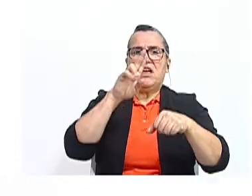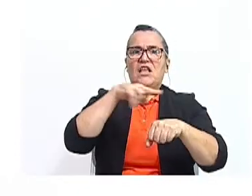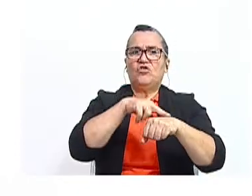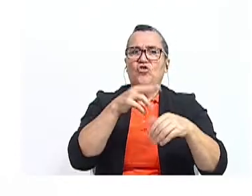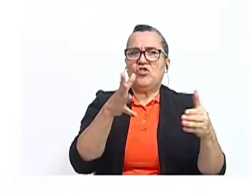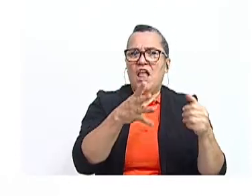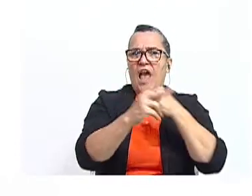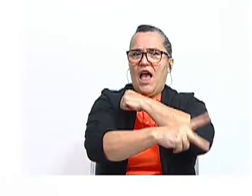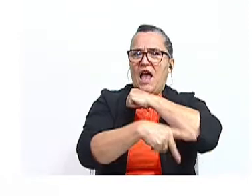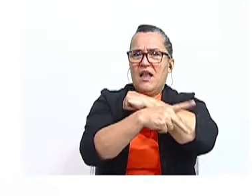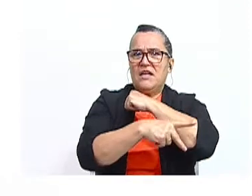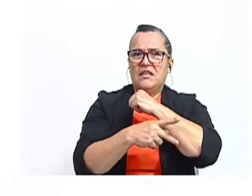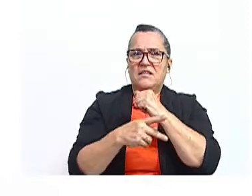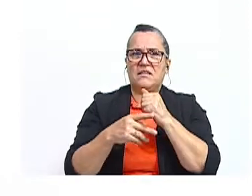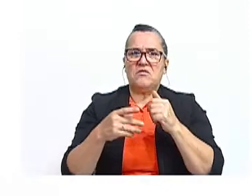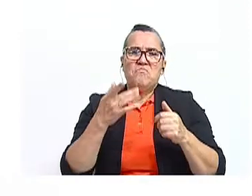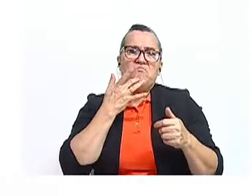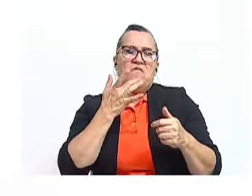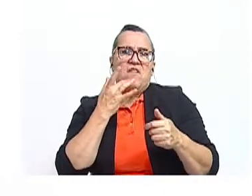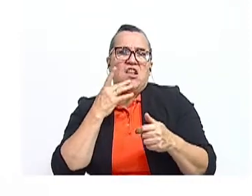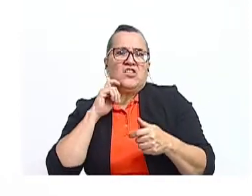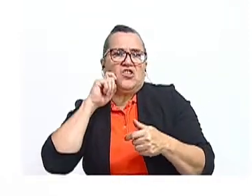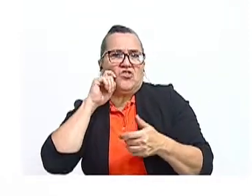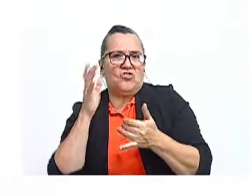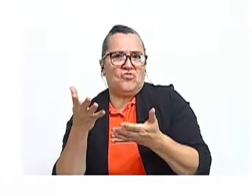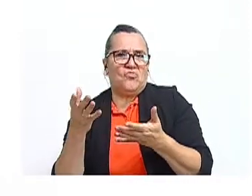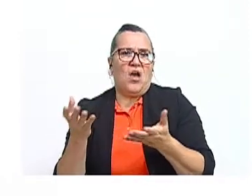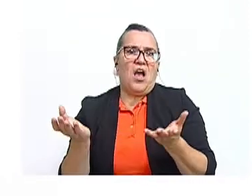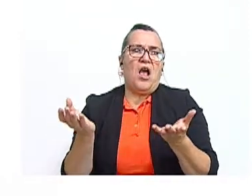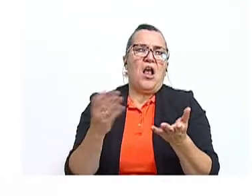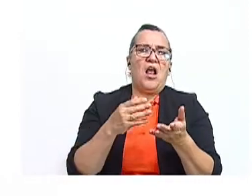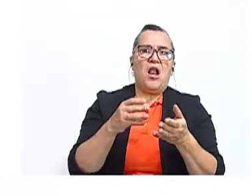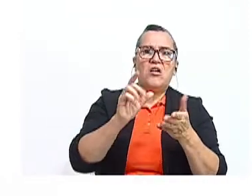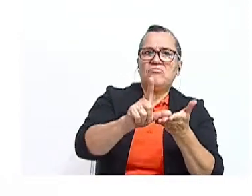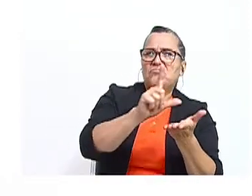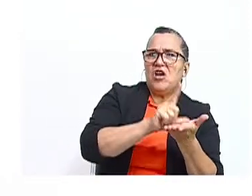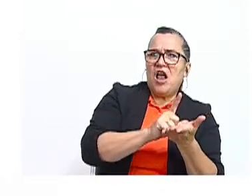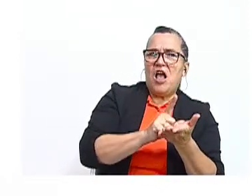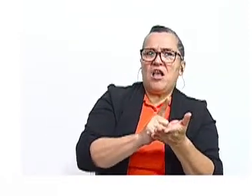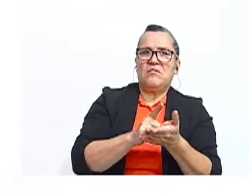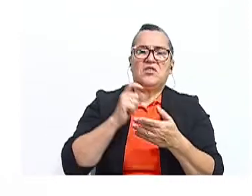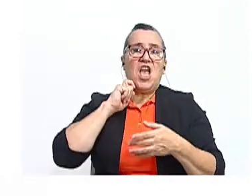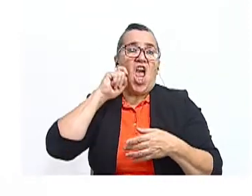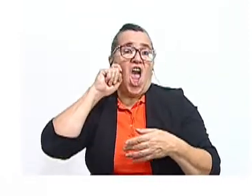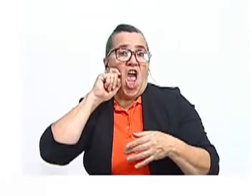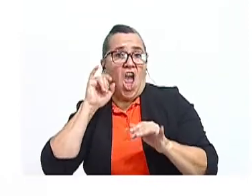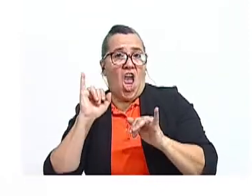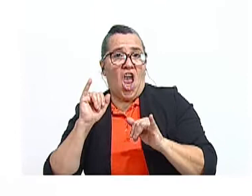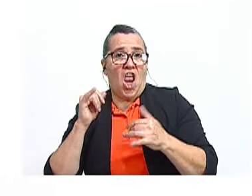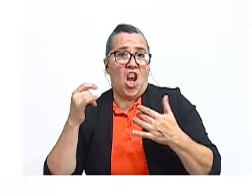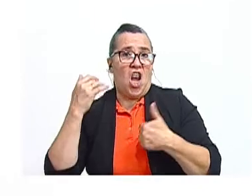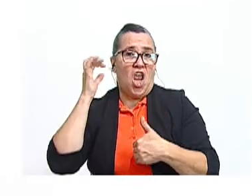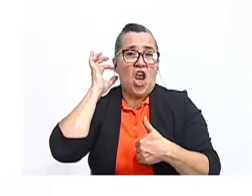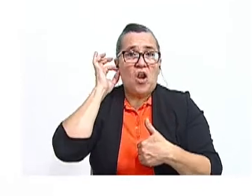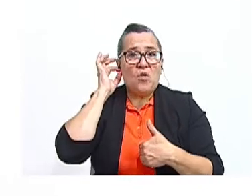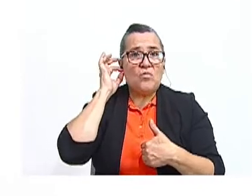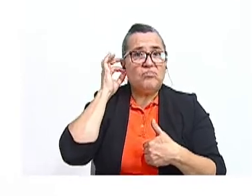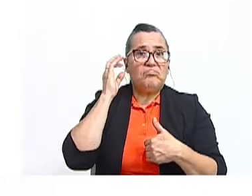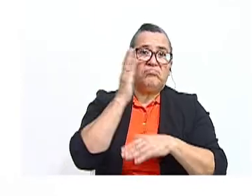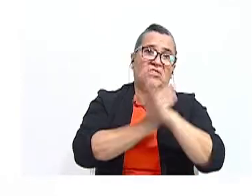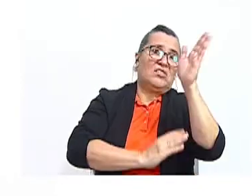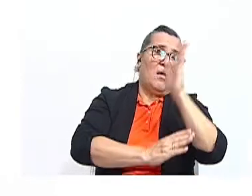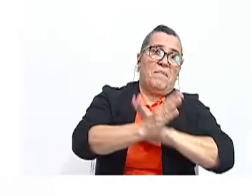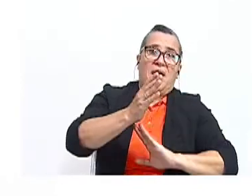nationality, sexual orientation, class, gender, age, disability, or